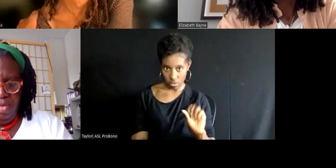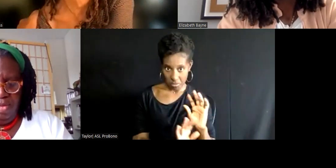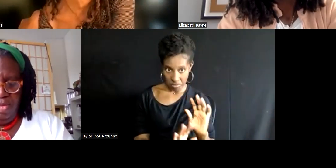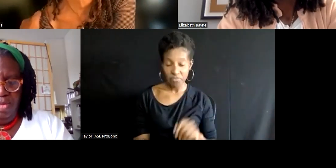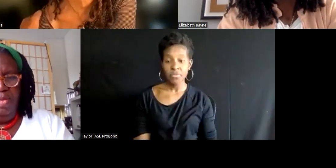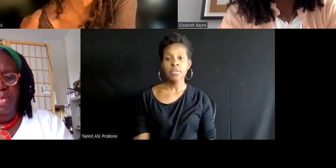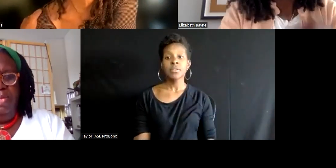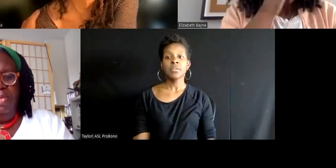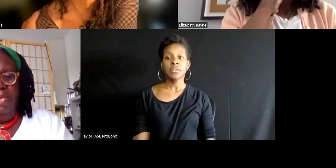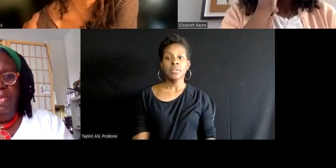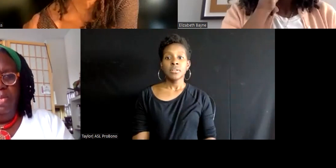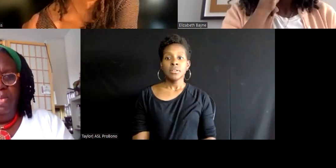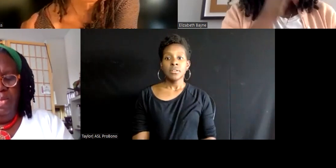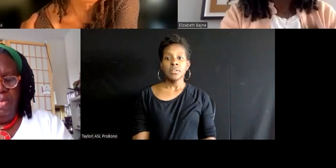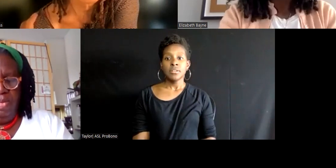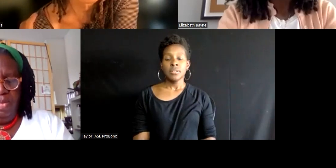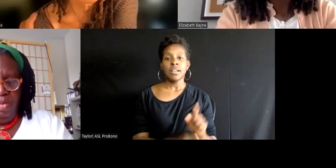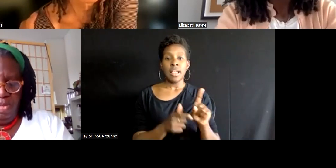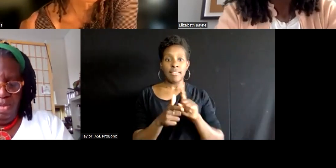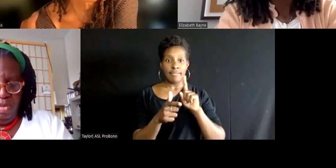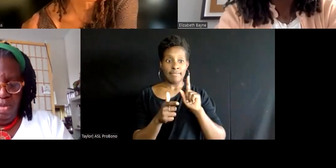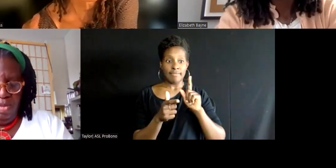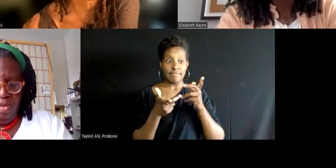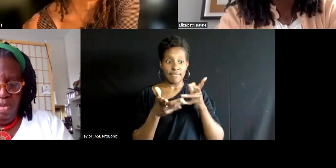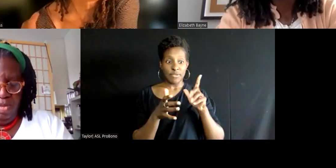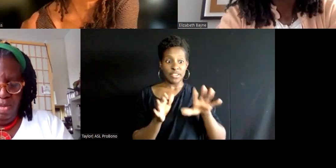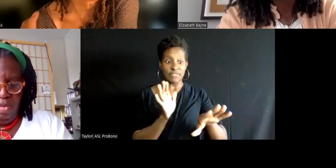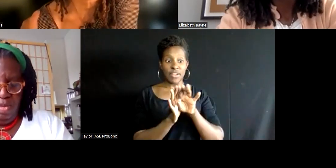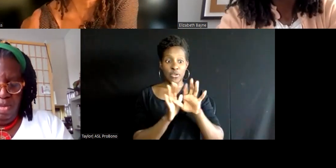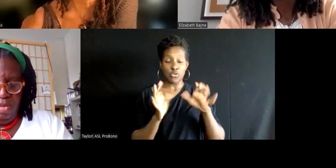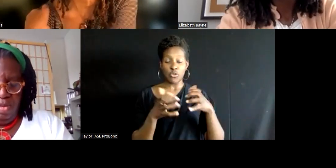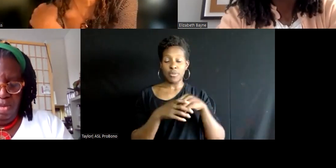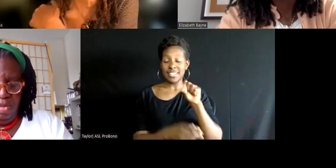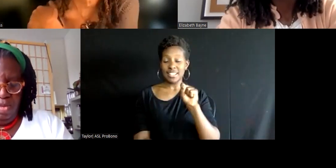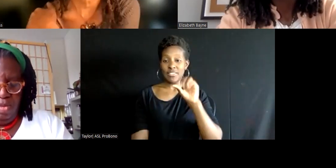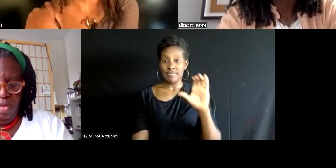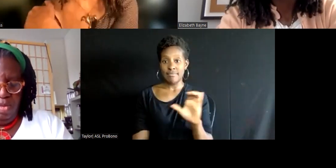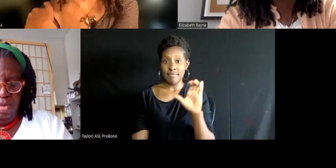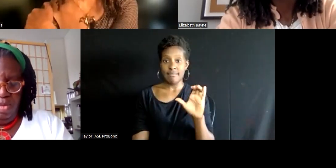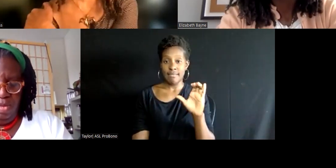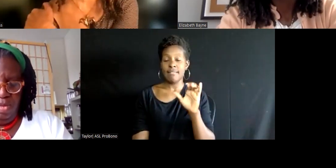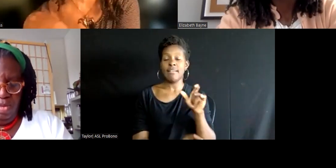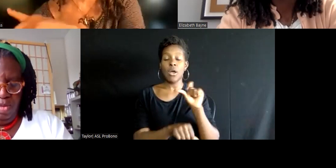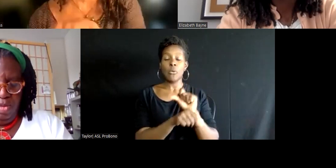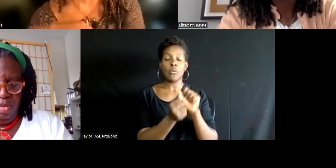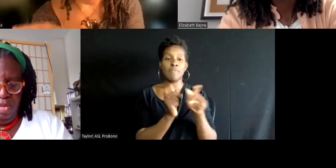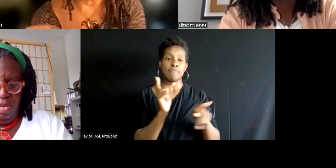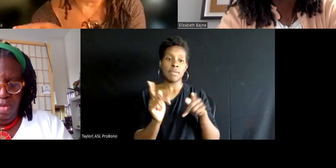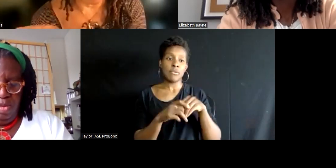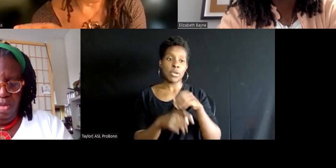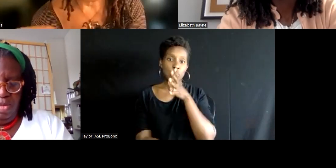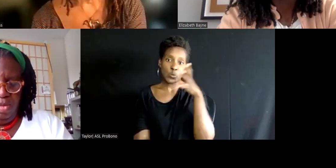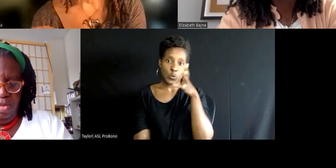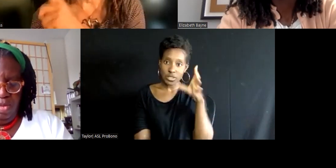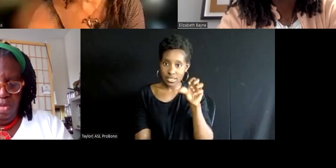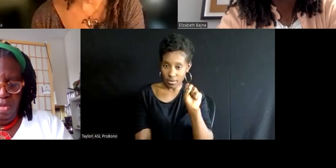I found the group in South Carolina that was working with people in rural South